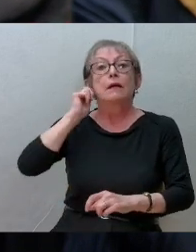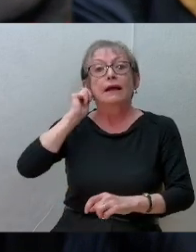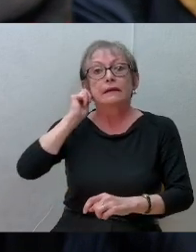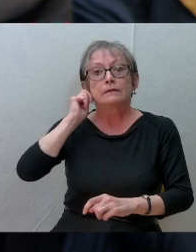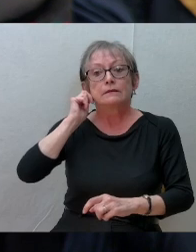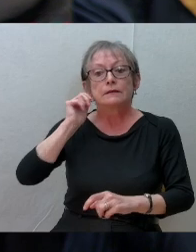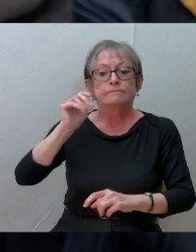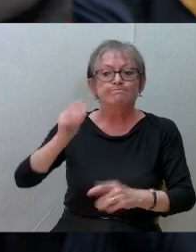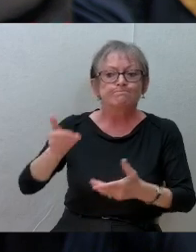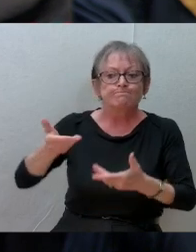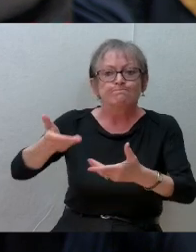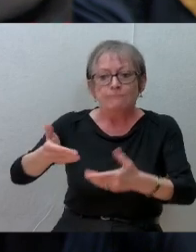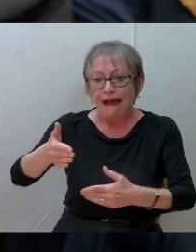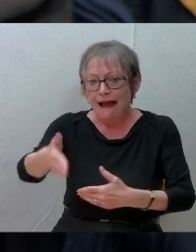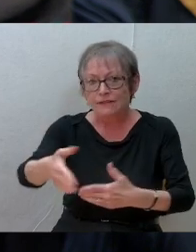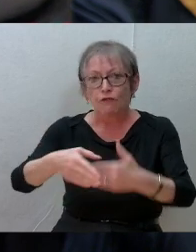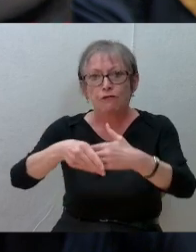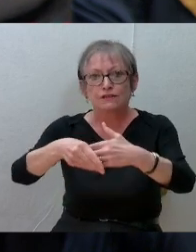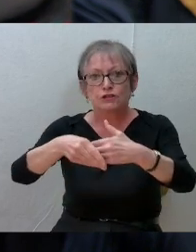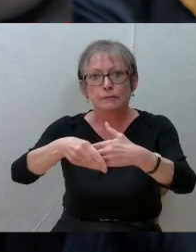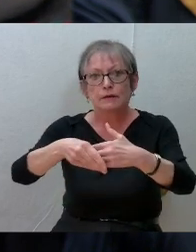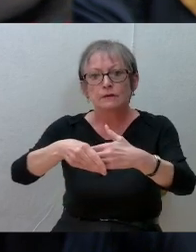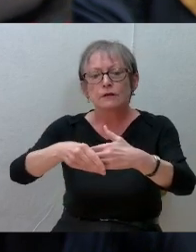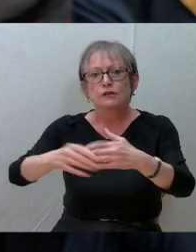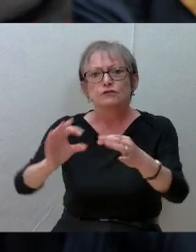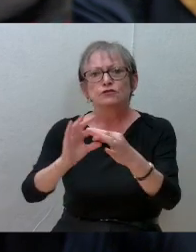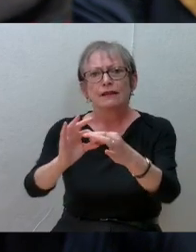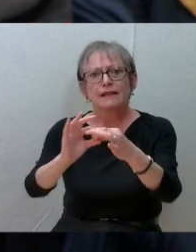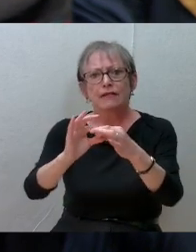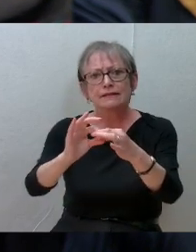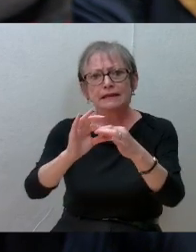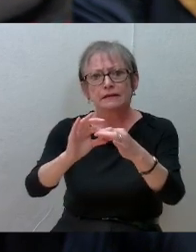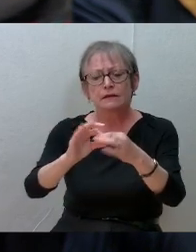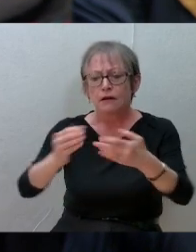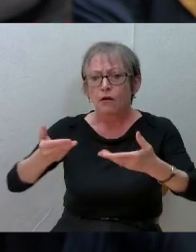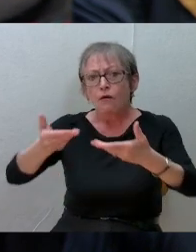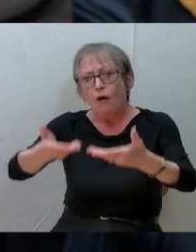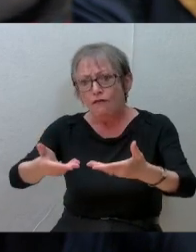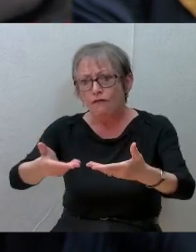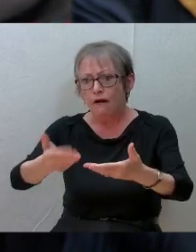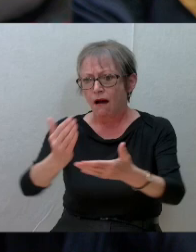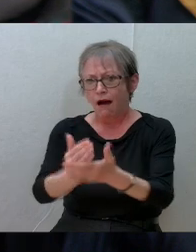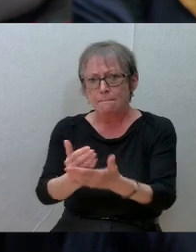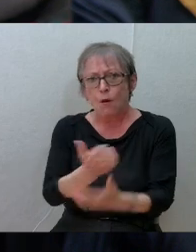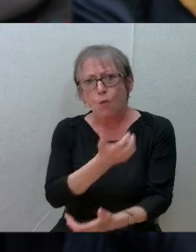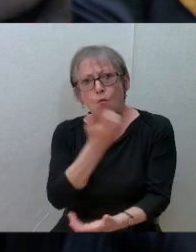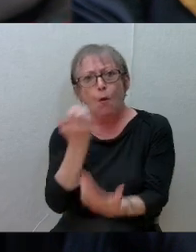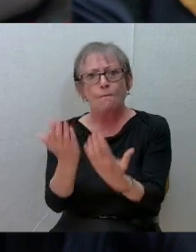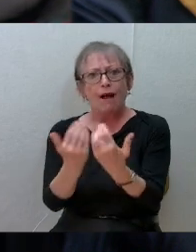to reach a hand of friendship and solidarity and offer people that very warm